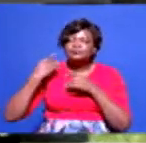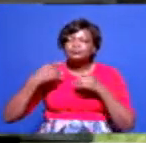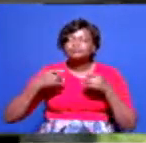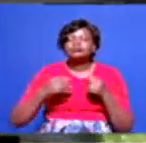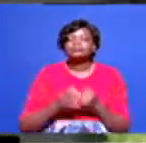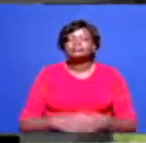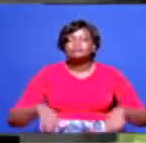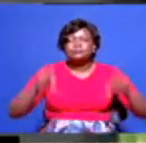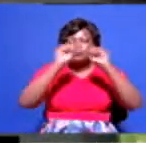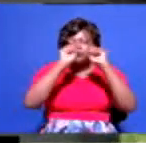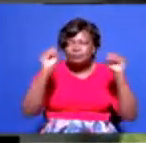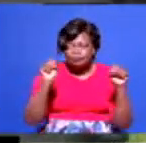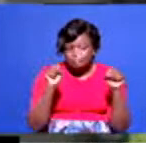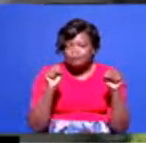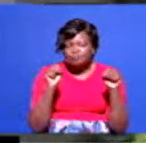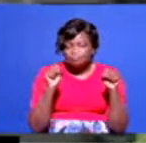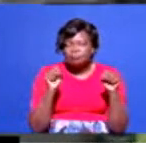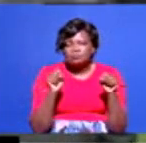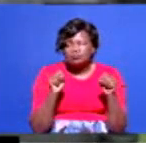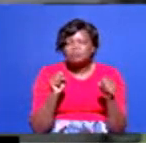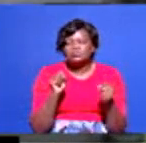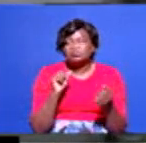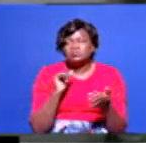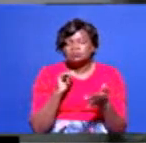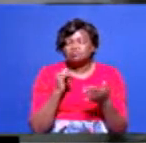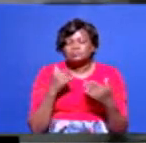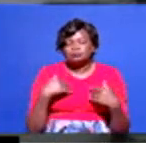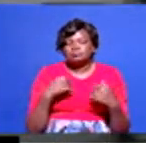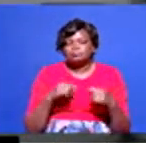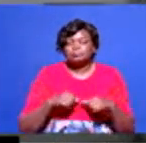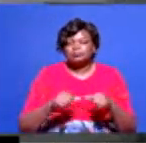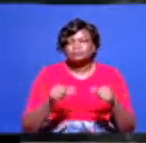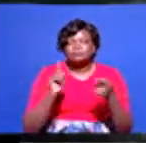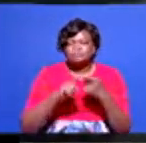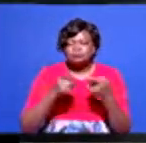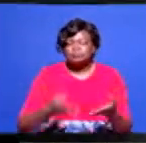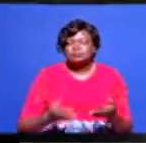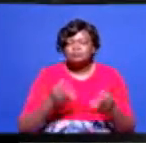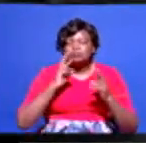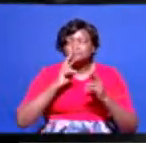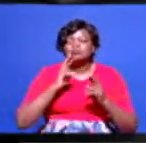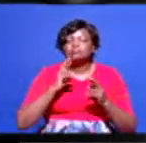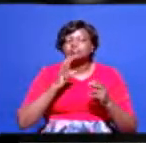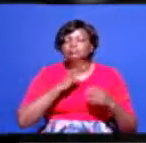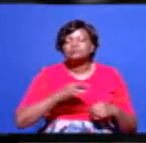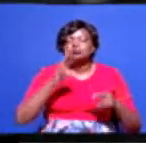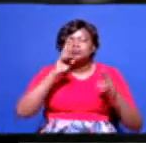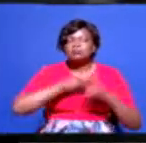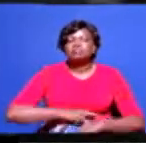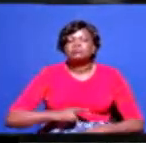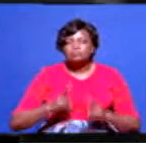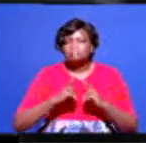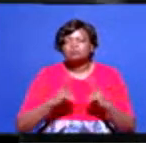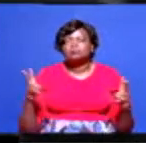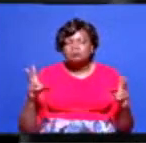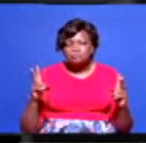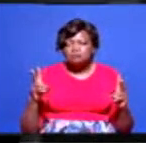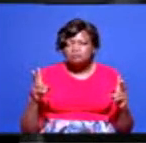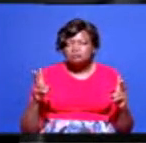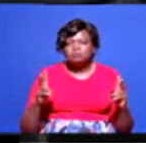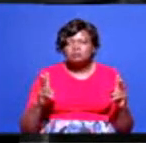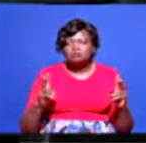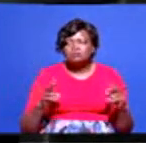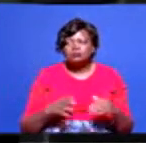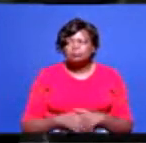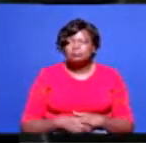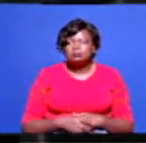scheme for medalists at global events that has been retained to date. May his soul rest in eternal peace. For Prime Edition, I am